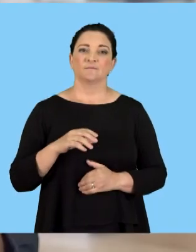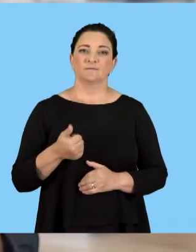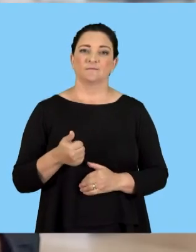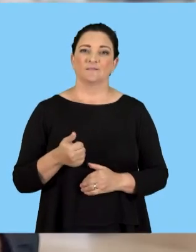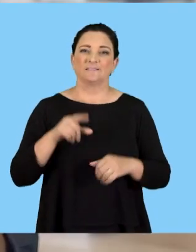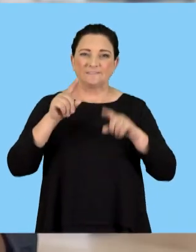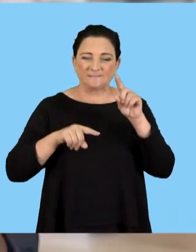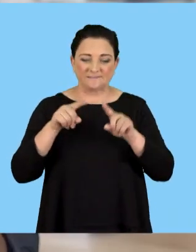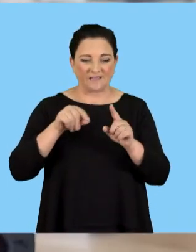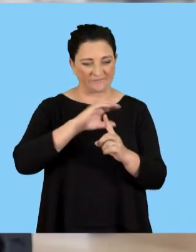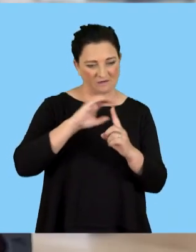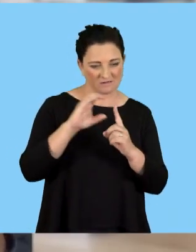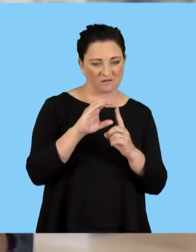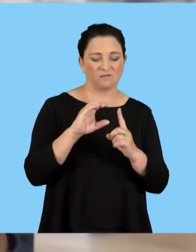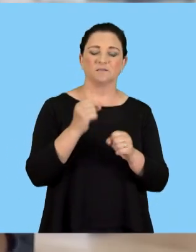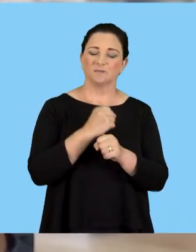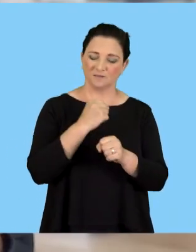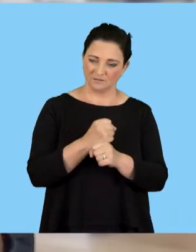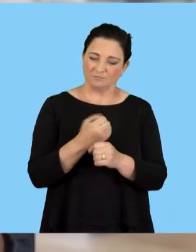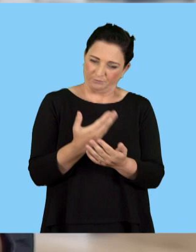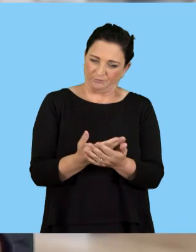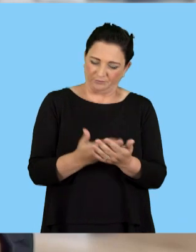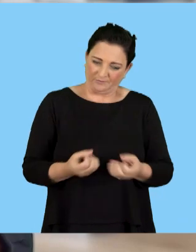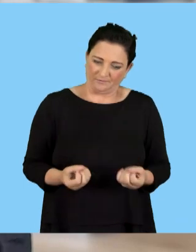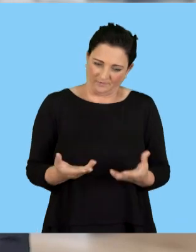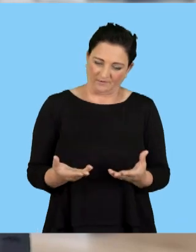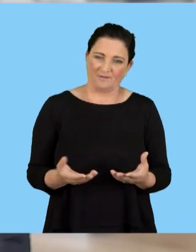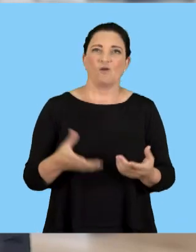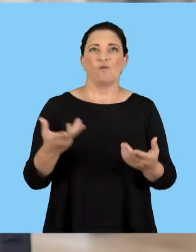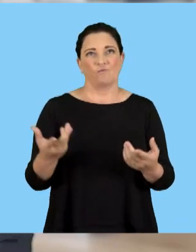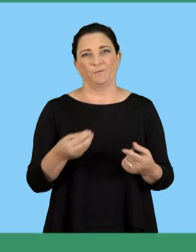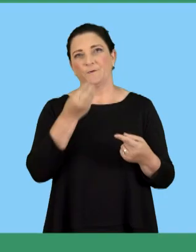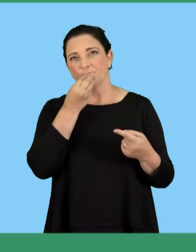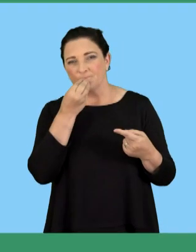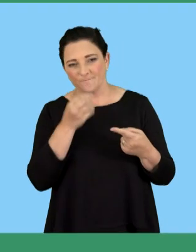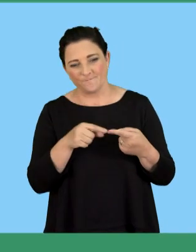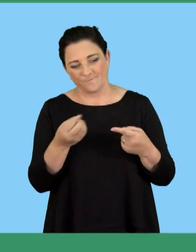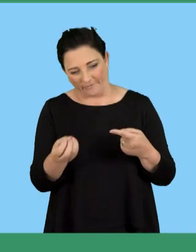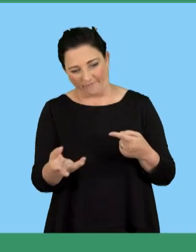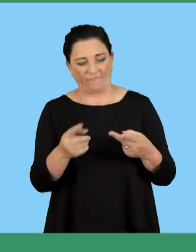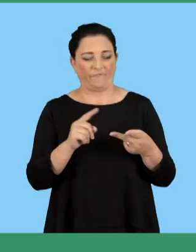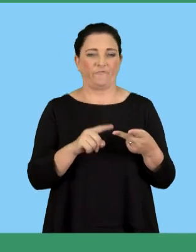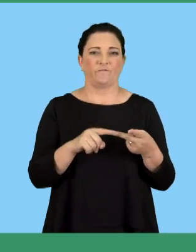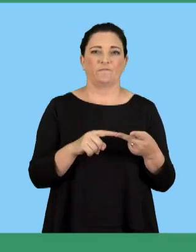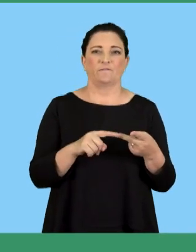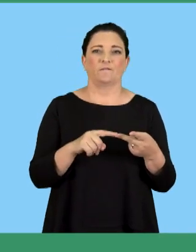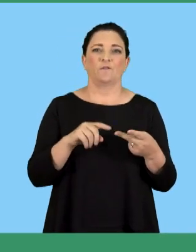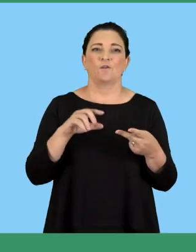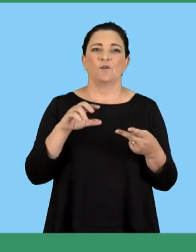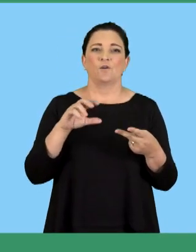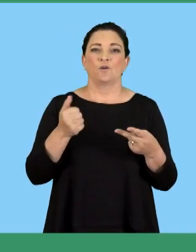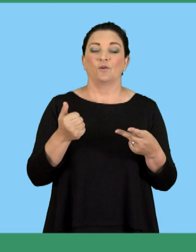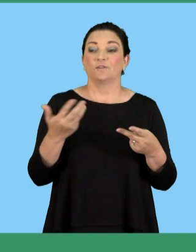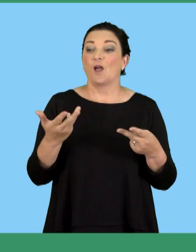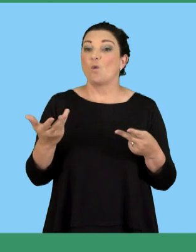Welcome back. Now let us wrap up our lesson. This is what we have to understand, that we looked into the following. Our concept